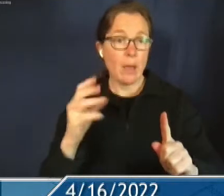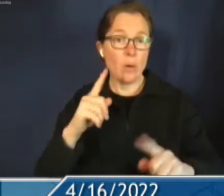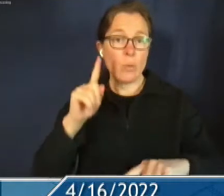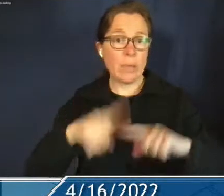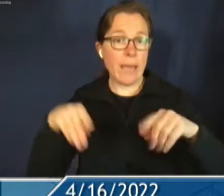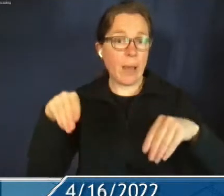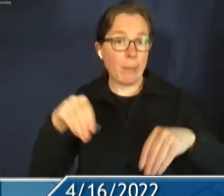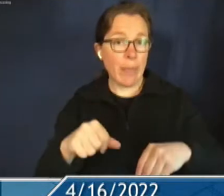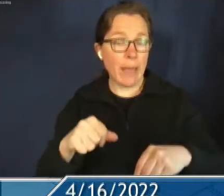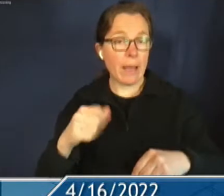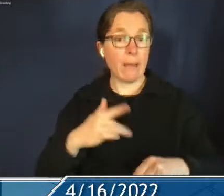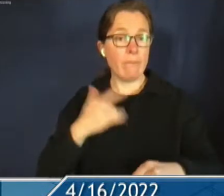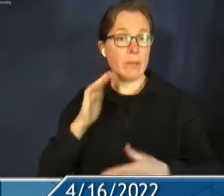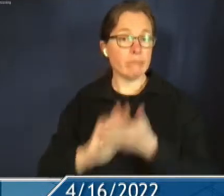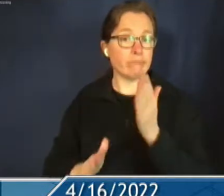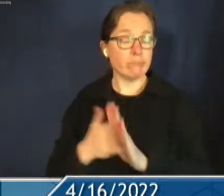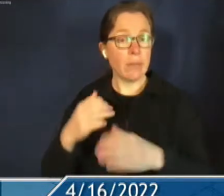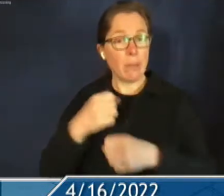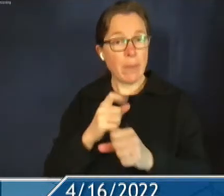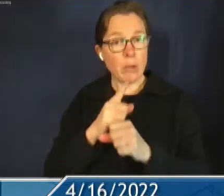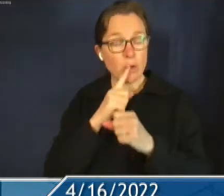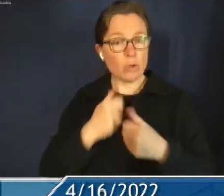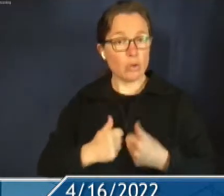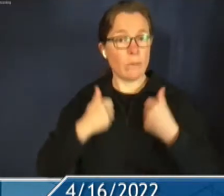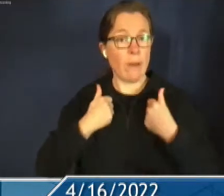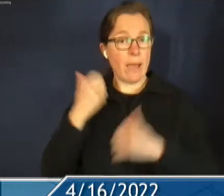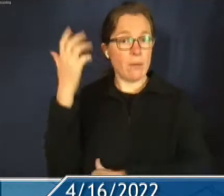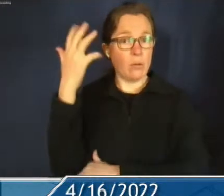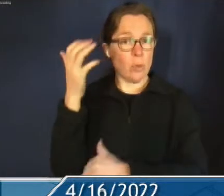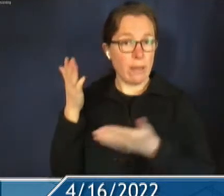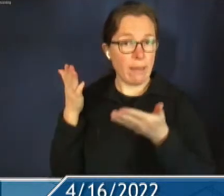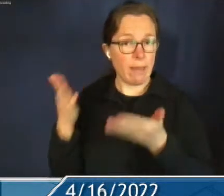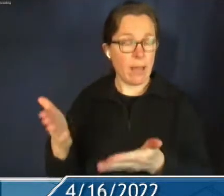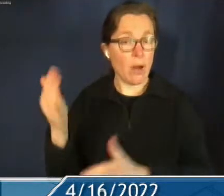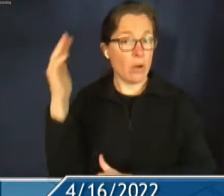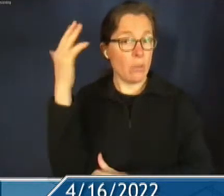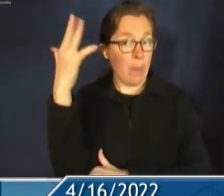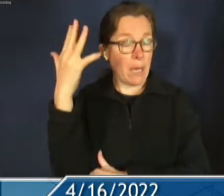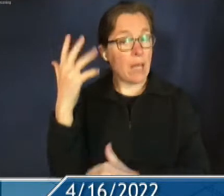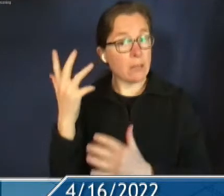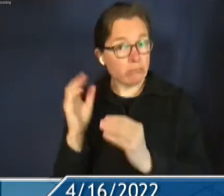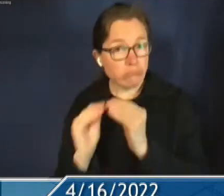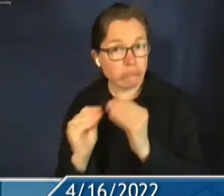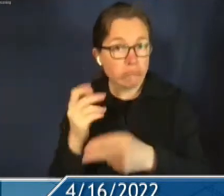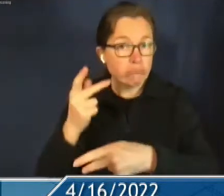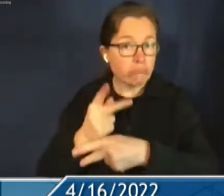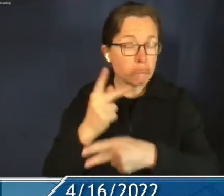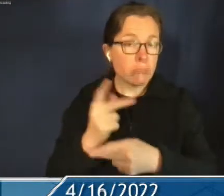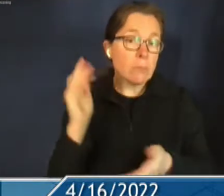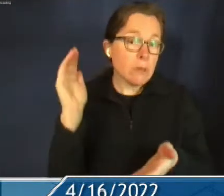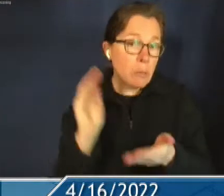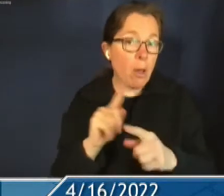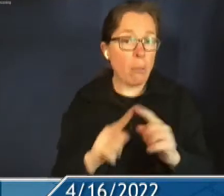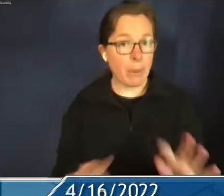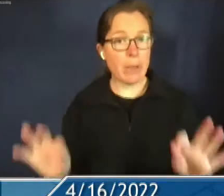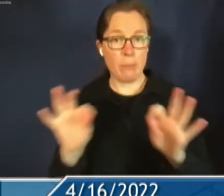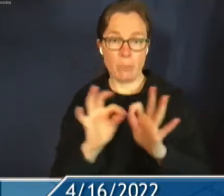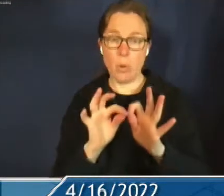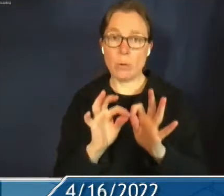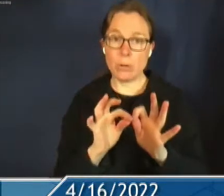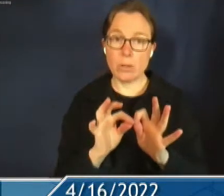is done. We must make sure the trees survive. Tree maintenance is a small but important part of what should be a major investment in increasing